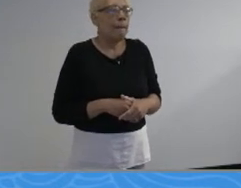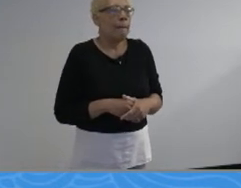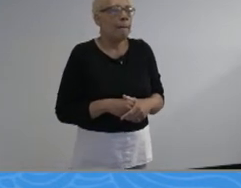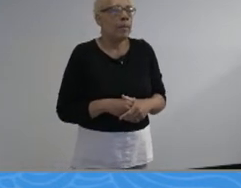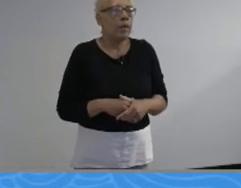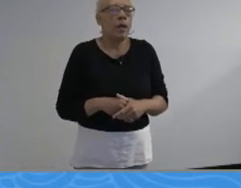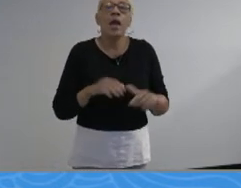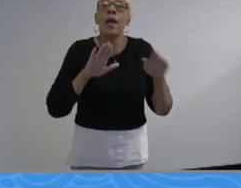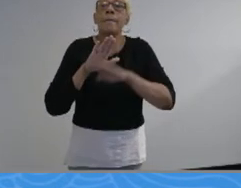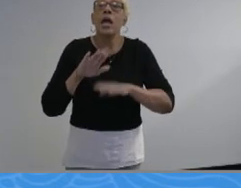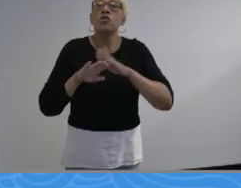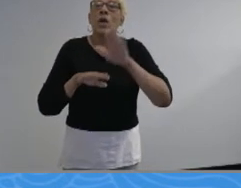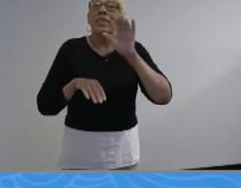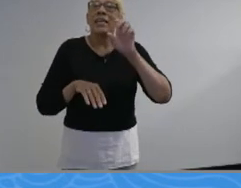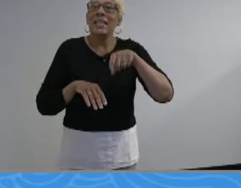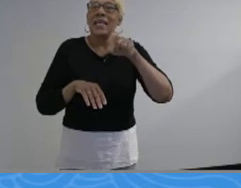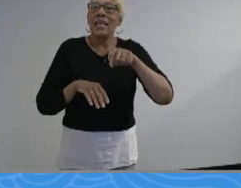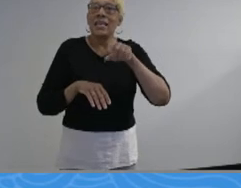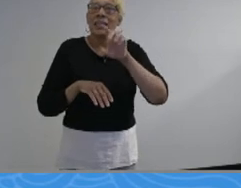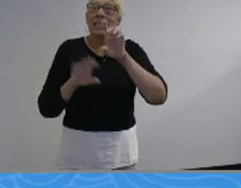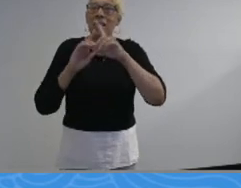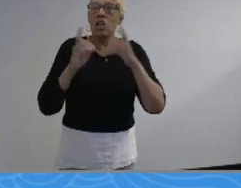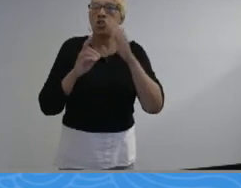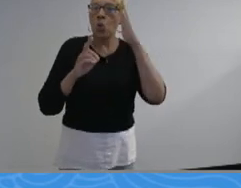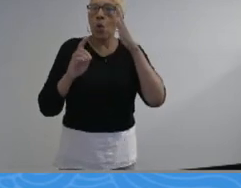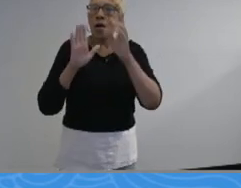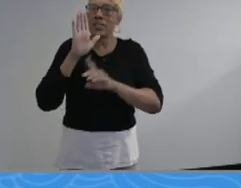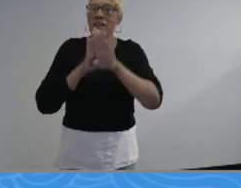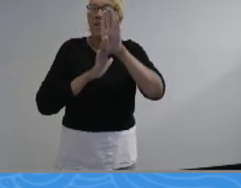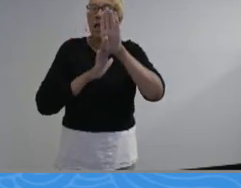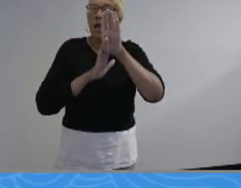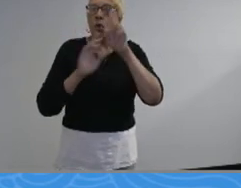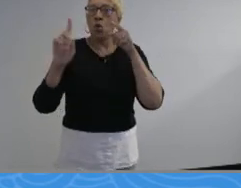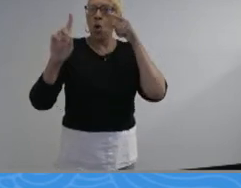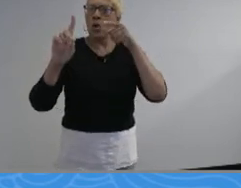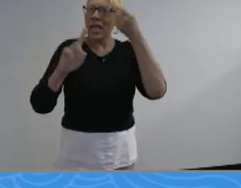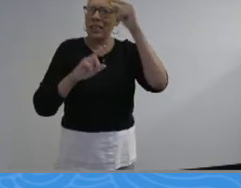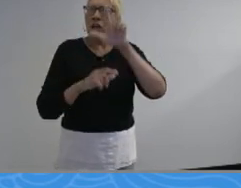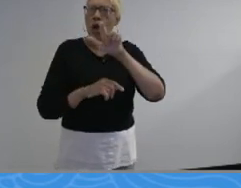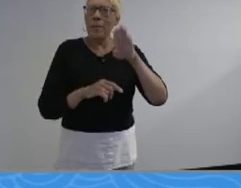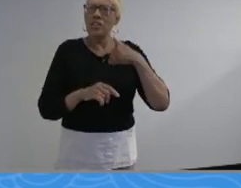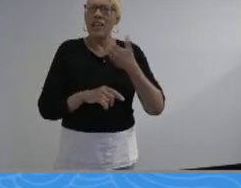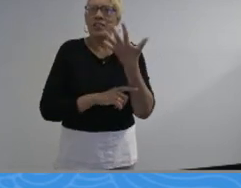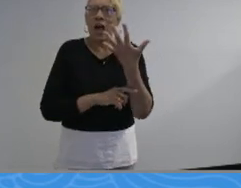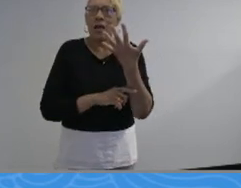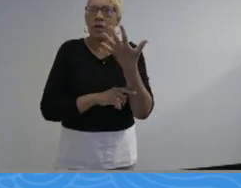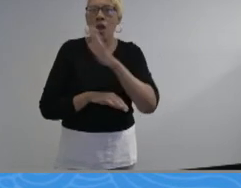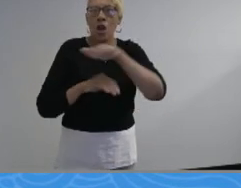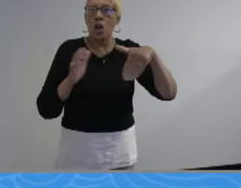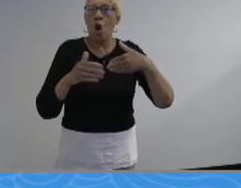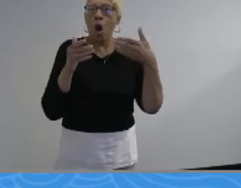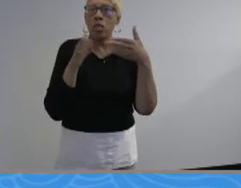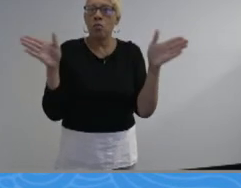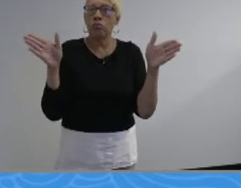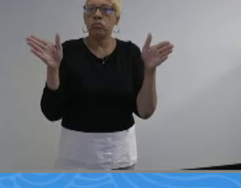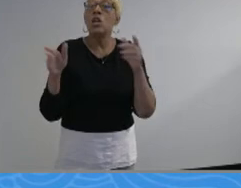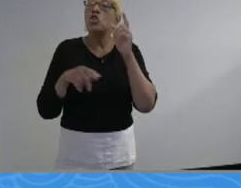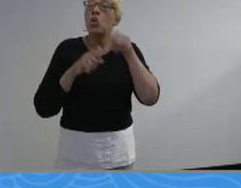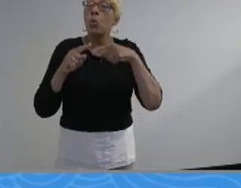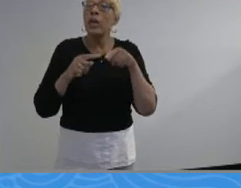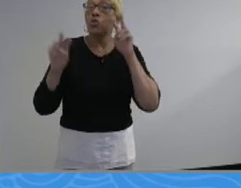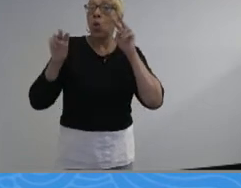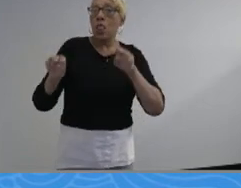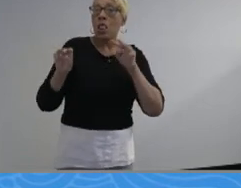And then based on those needs, the district develops its goals. For example, I believe Long Beach has 5 goals and all of them are pretty broad. So when you look at